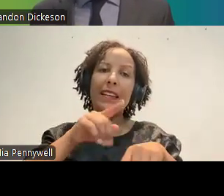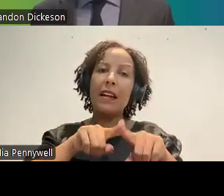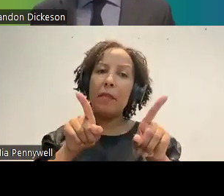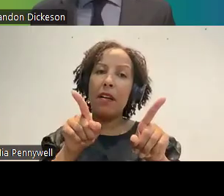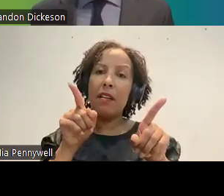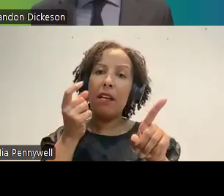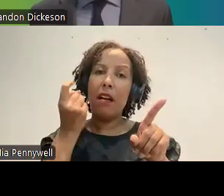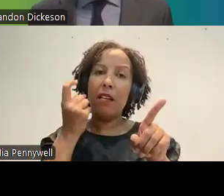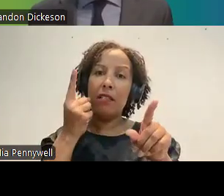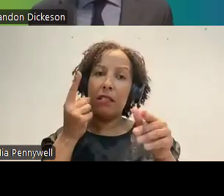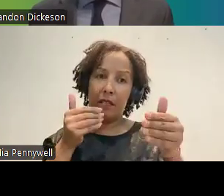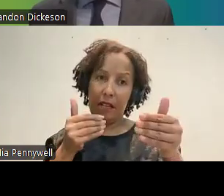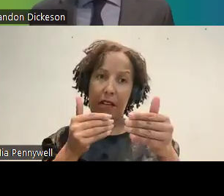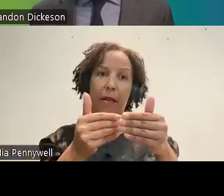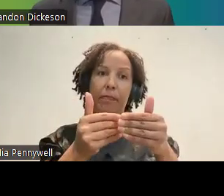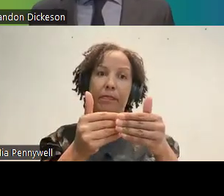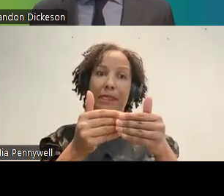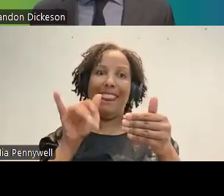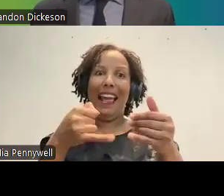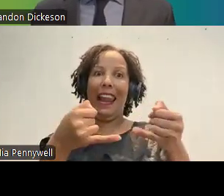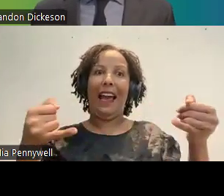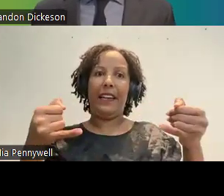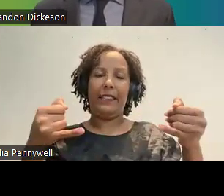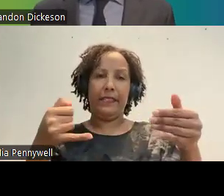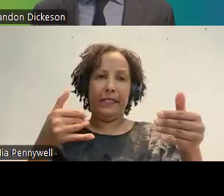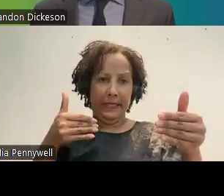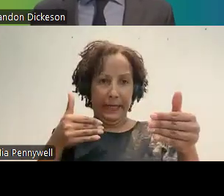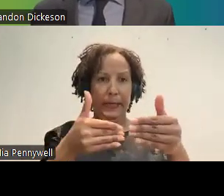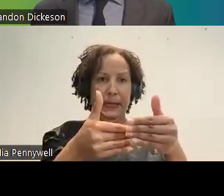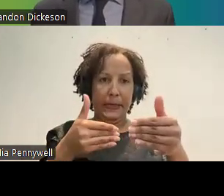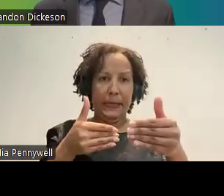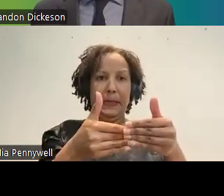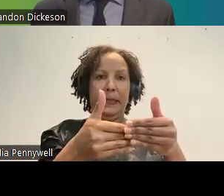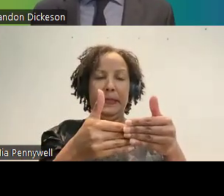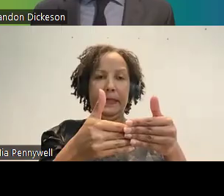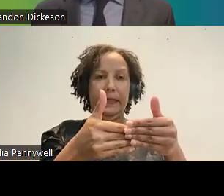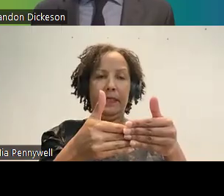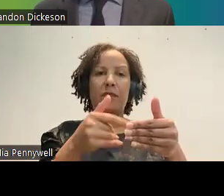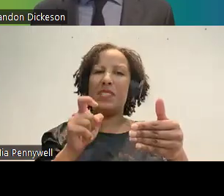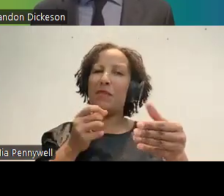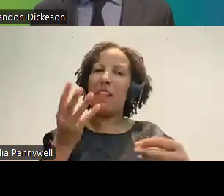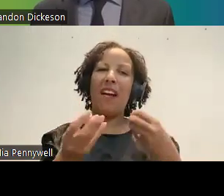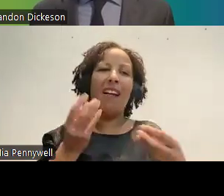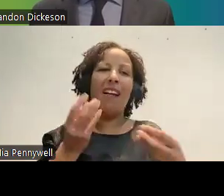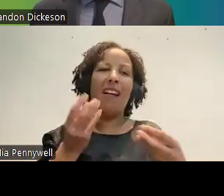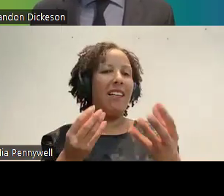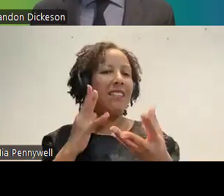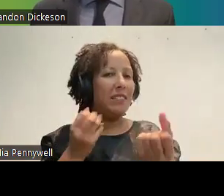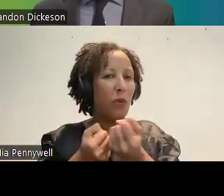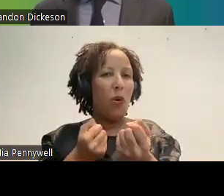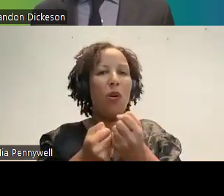including those uncrossable lines, it's my belief that we should be providing as much support and resources and guidance as we